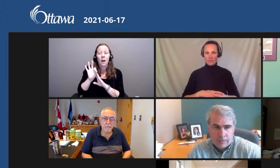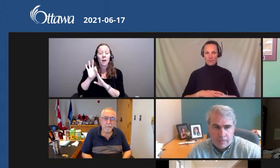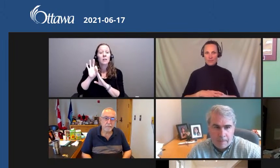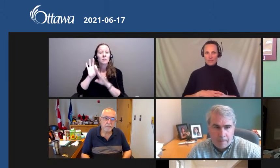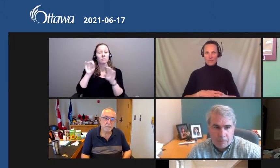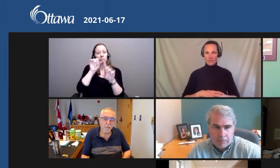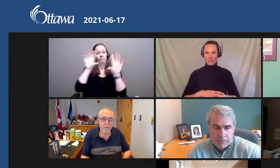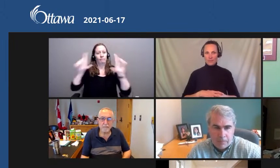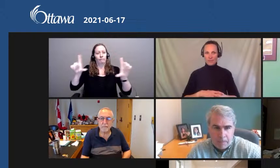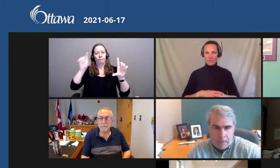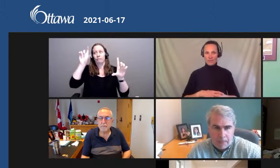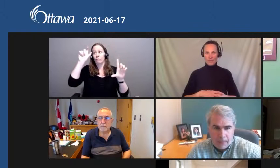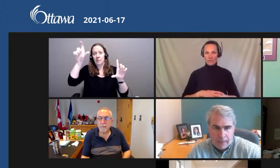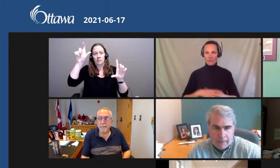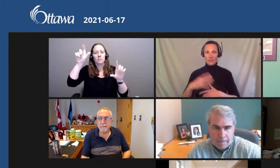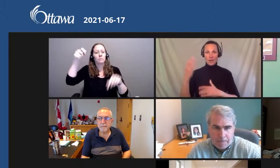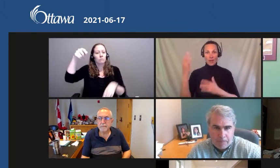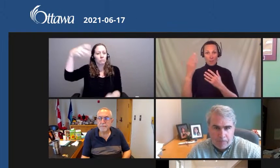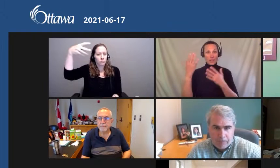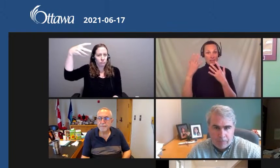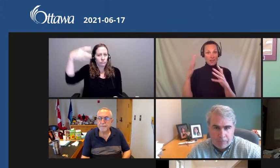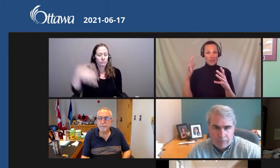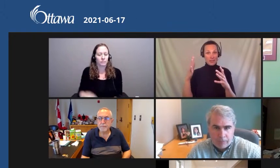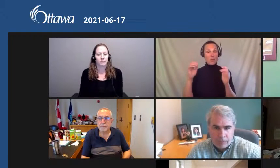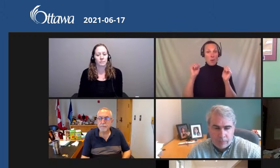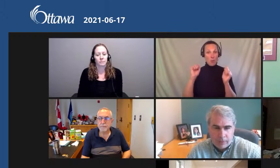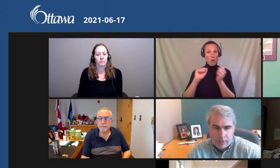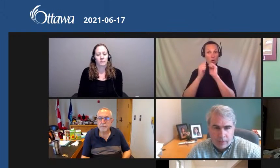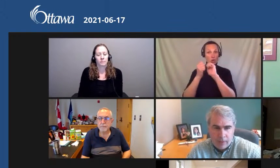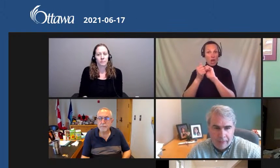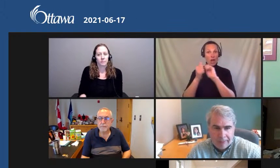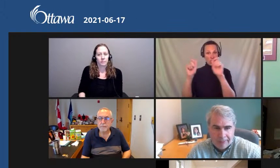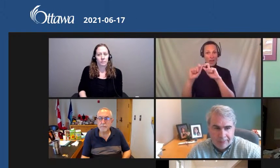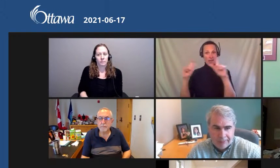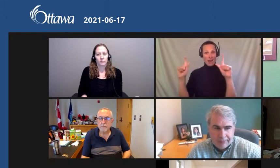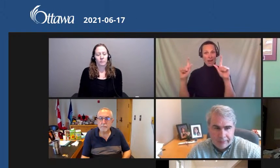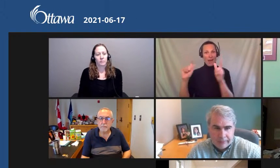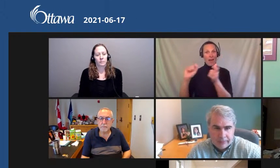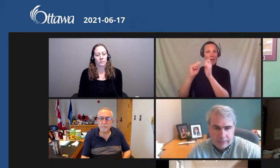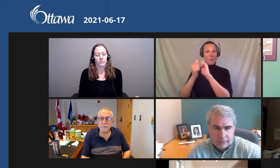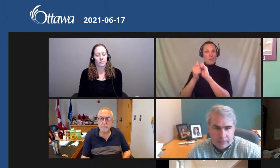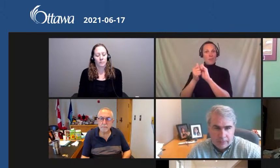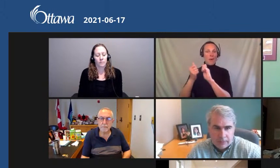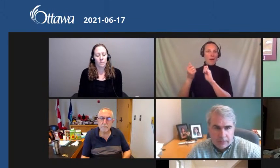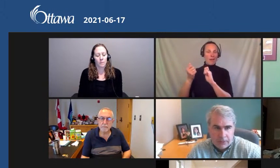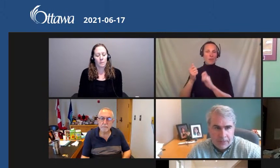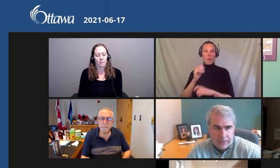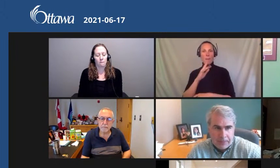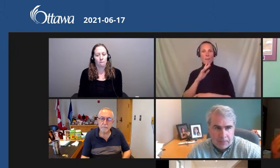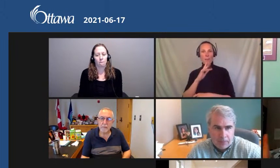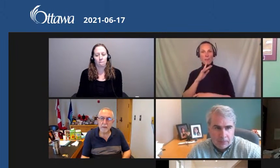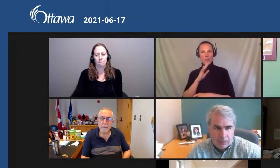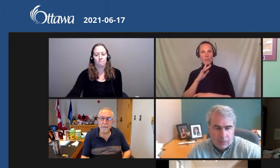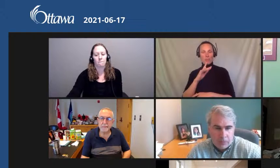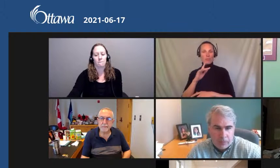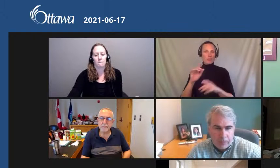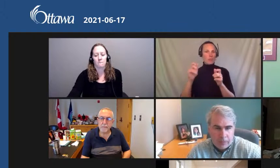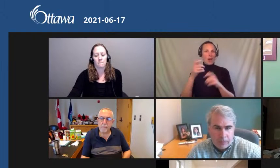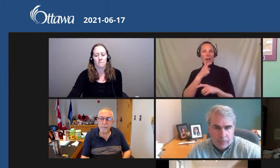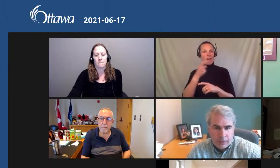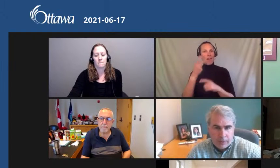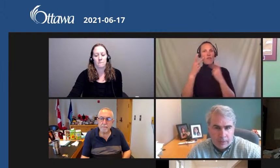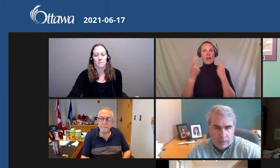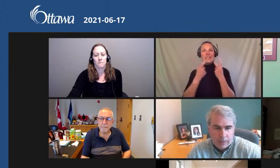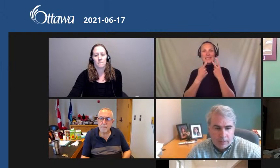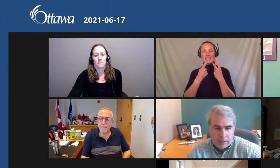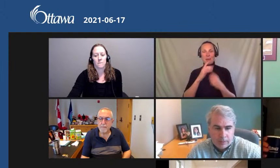screen. Après les présentations, vous pouvez changer votre écran au mode speaker en anglais pour pouvoir mieux voir les porte-paroles.